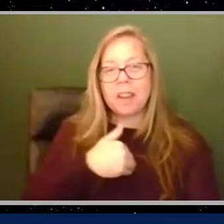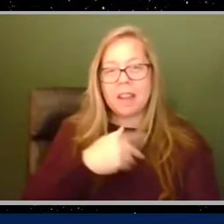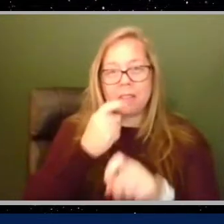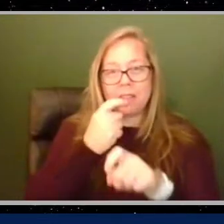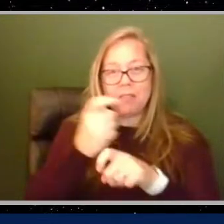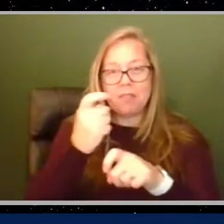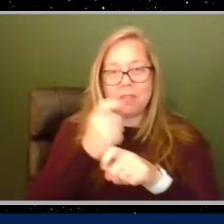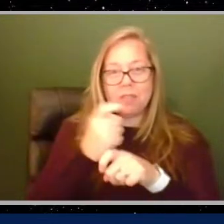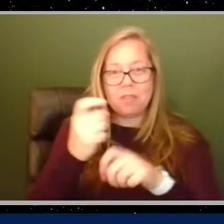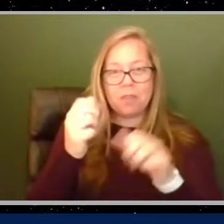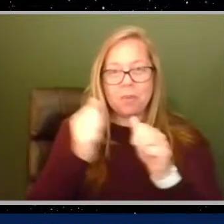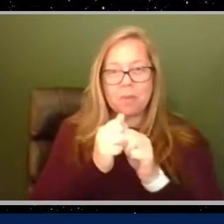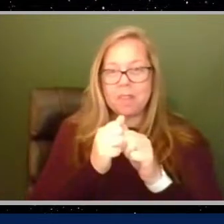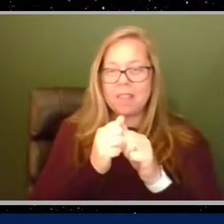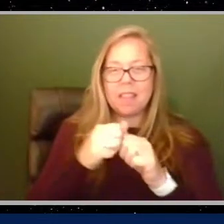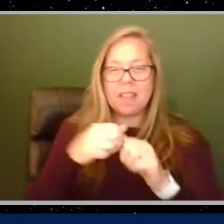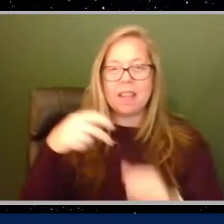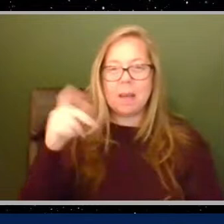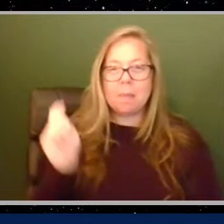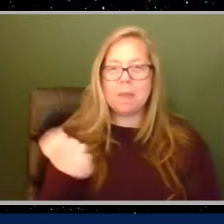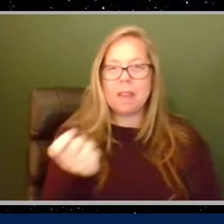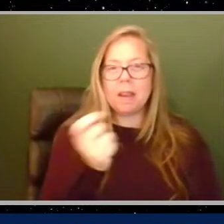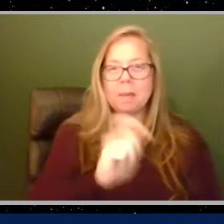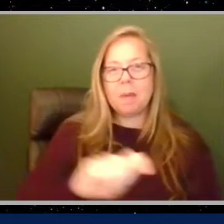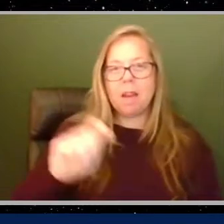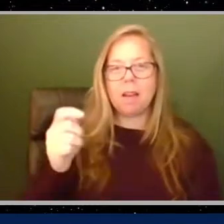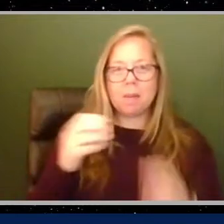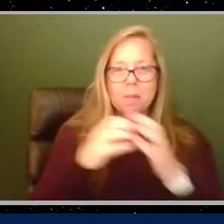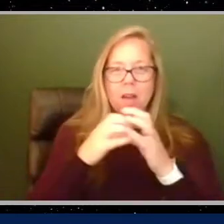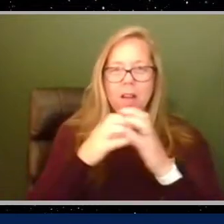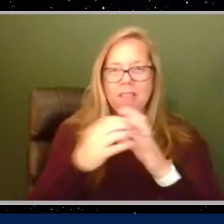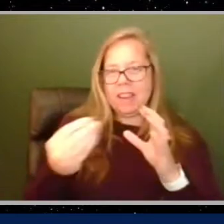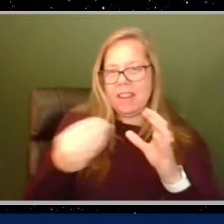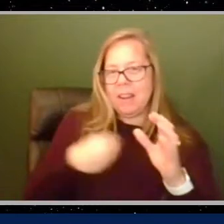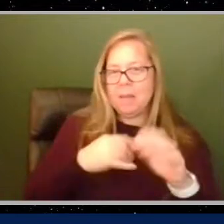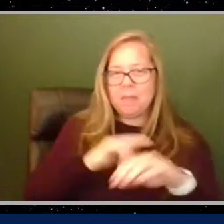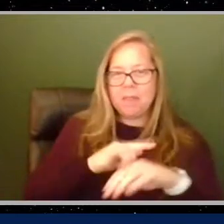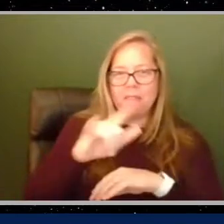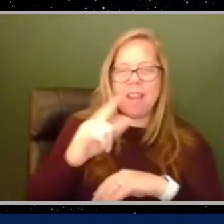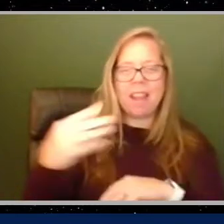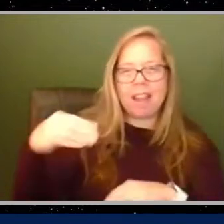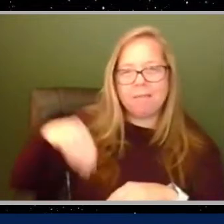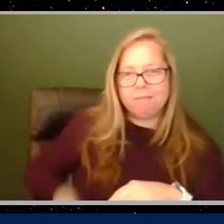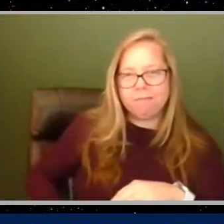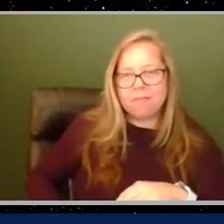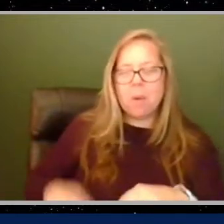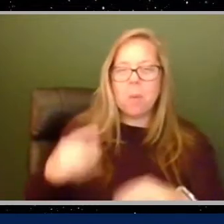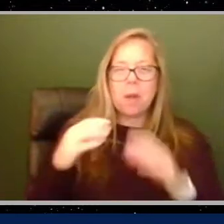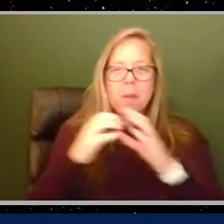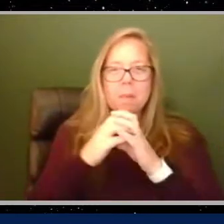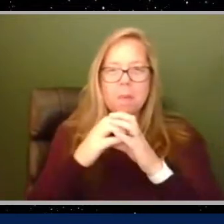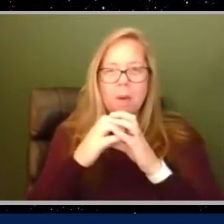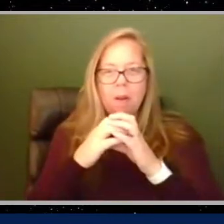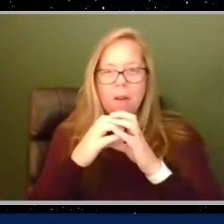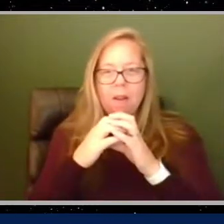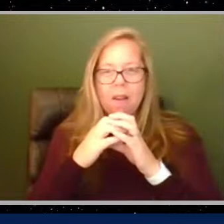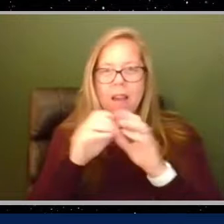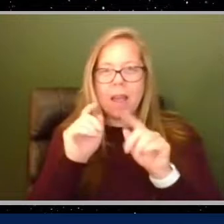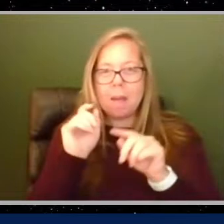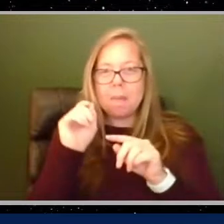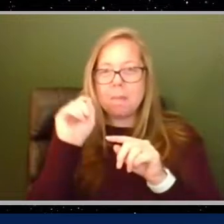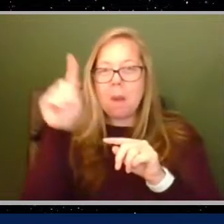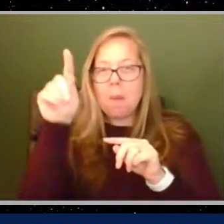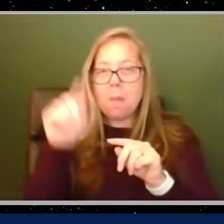at a New Year's event years ago, and they gave me one for the flight. So, I took it up with me and just took one where I got to poke it around